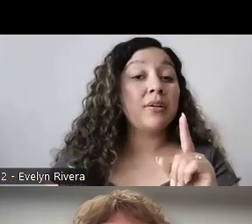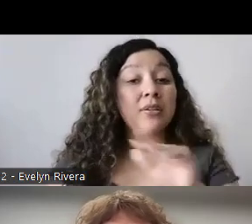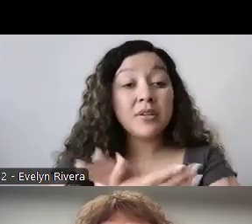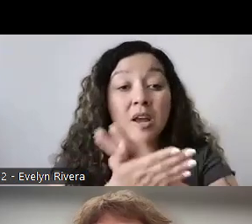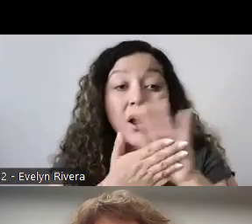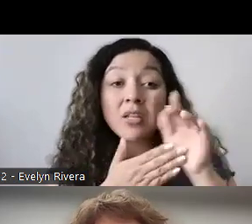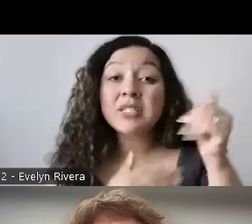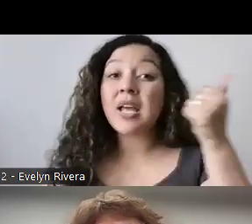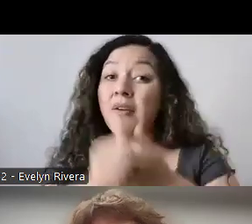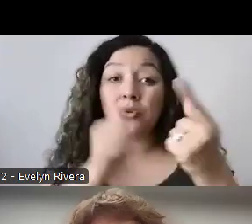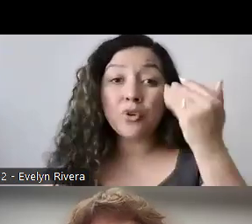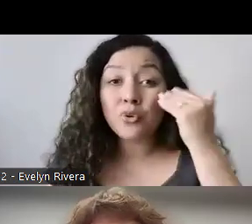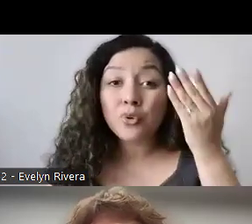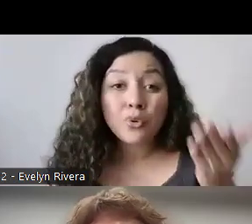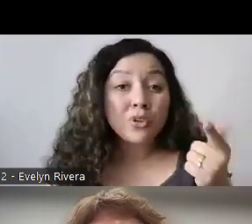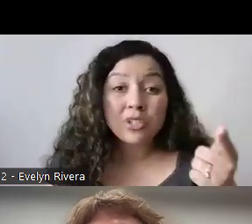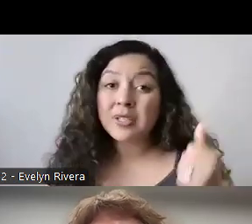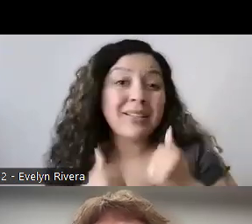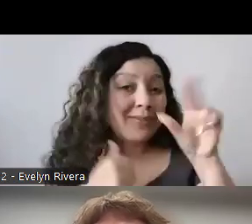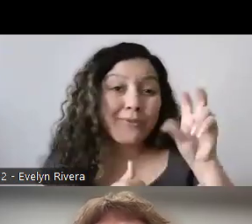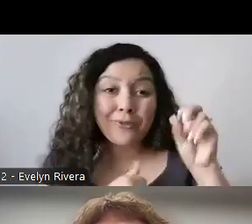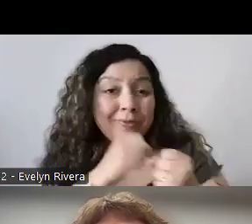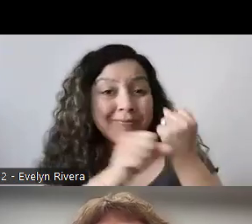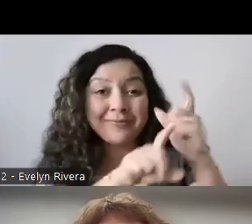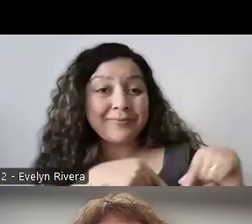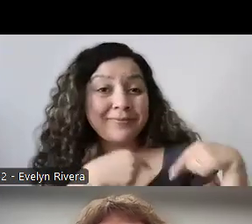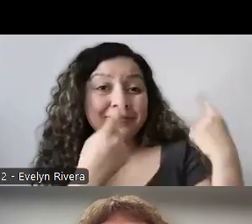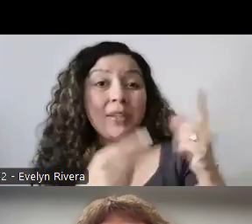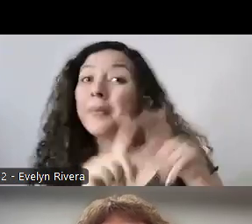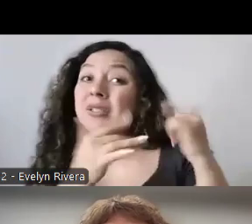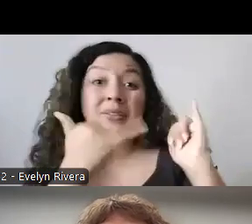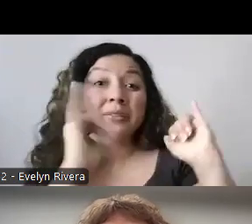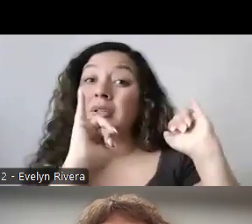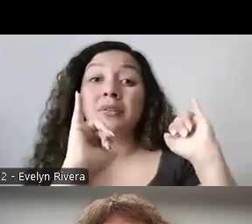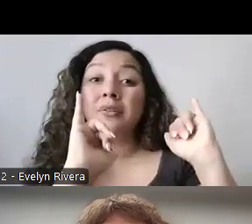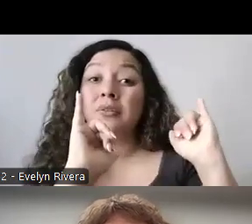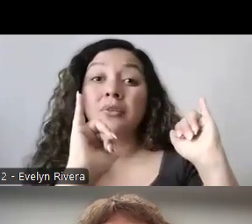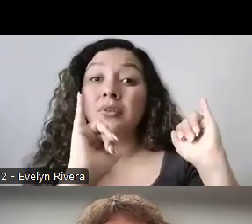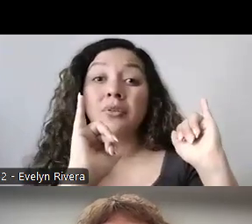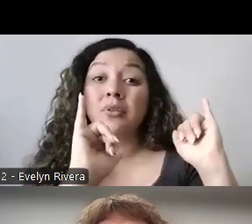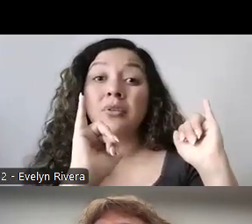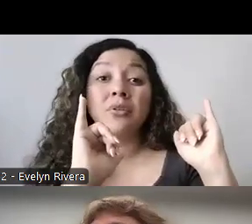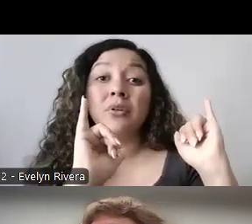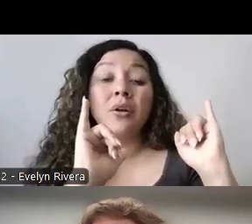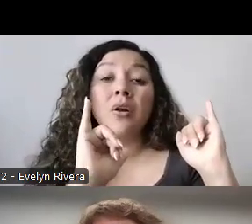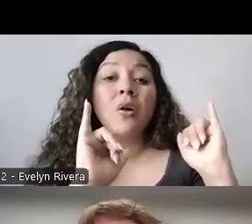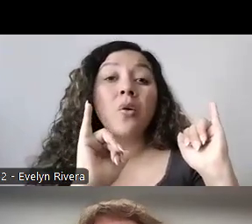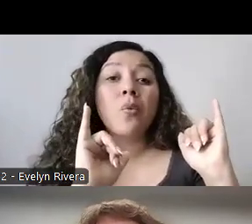her. She's been living there for 30 years. And despite that, there was not